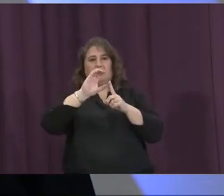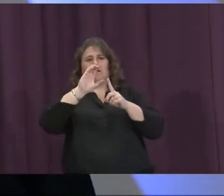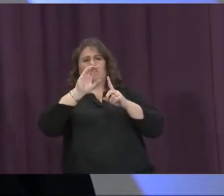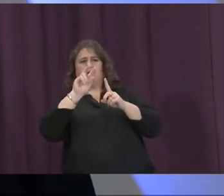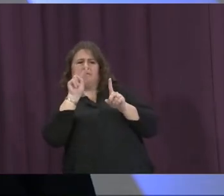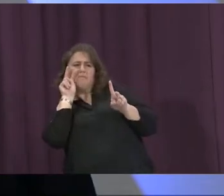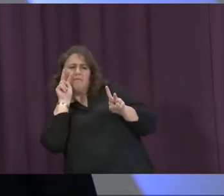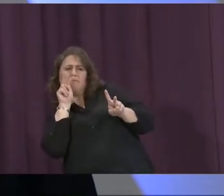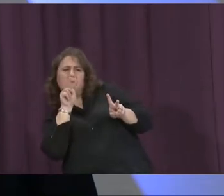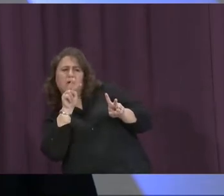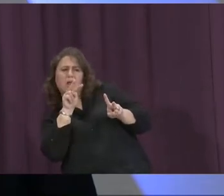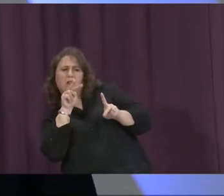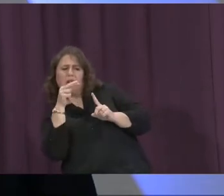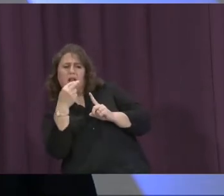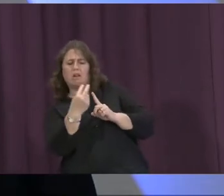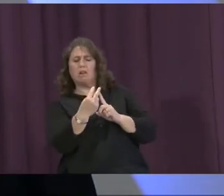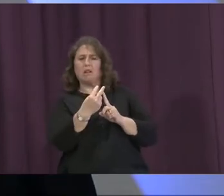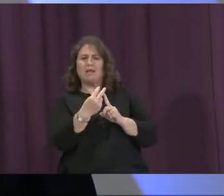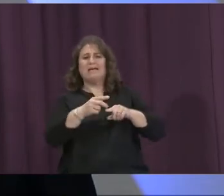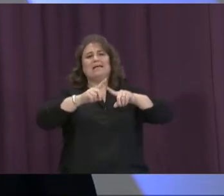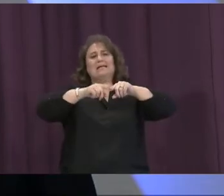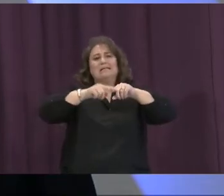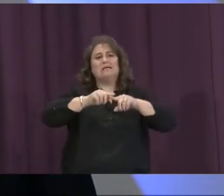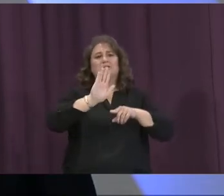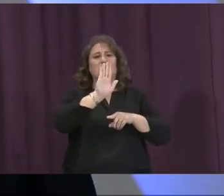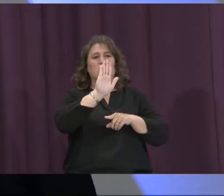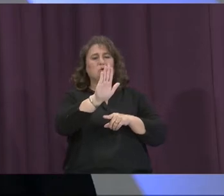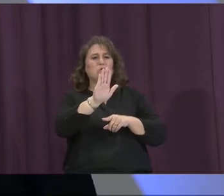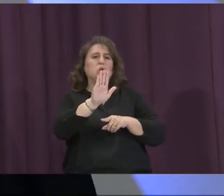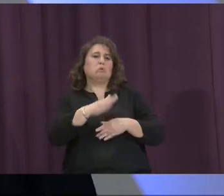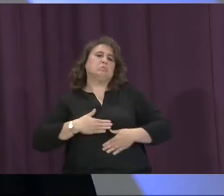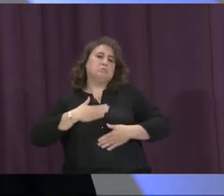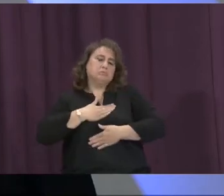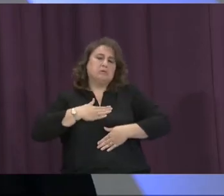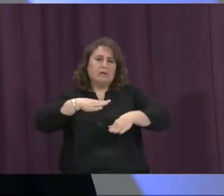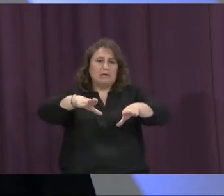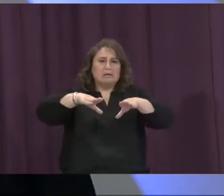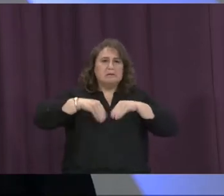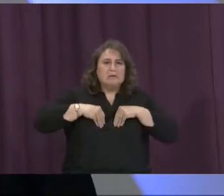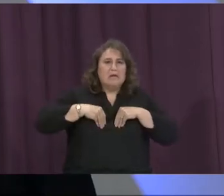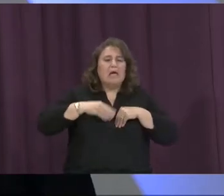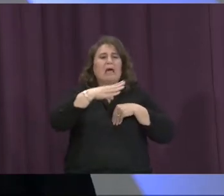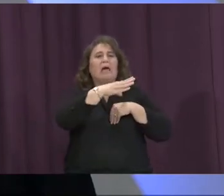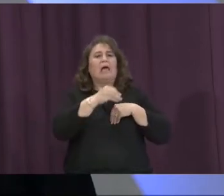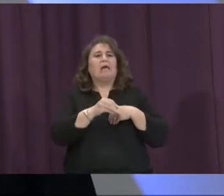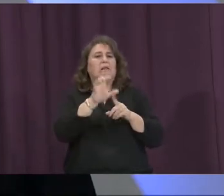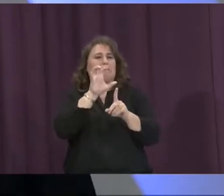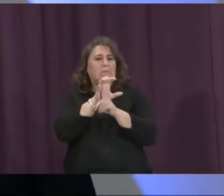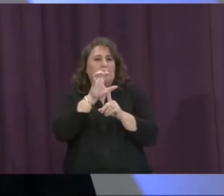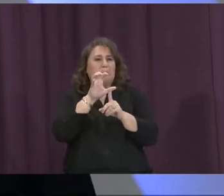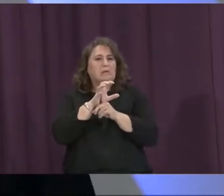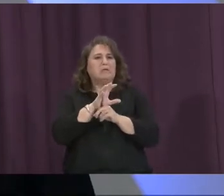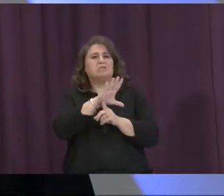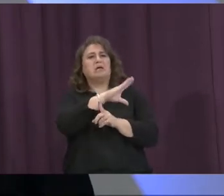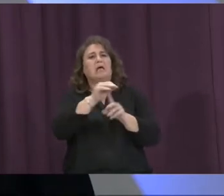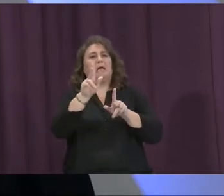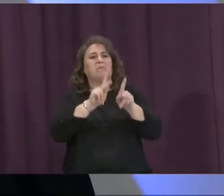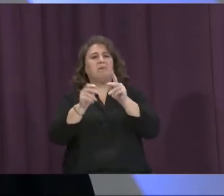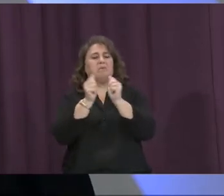of the people and the range of diversity in the population and the attitudes towards these differences.